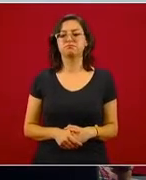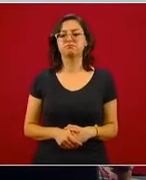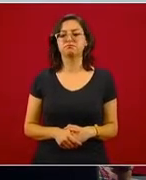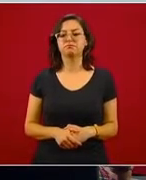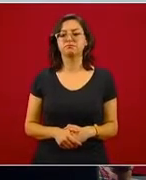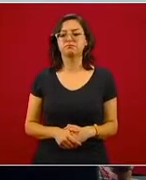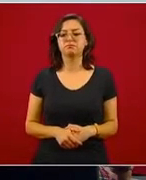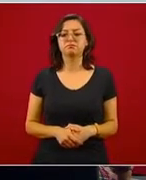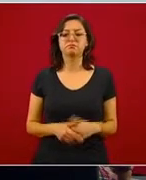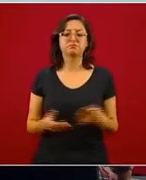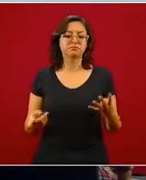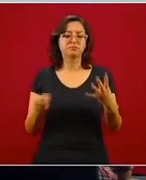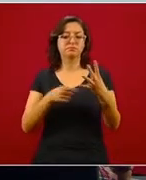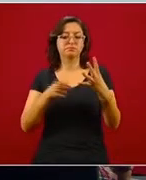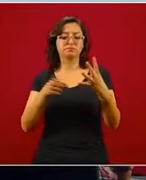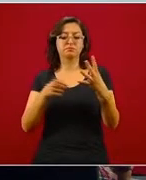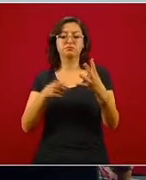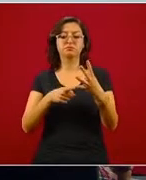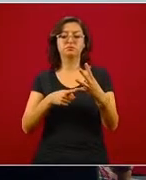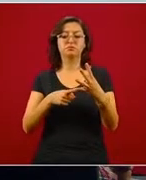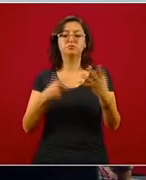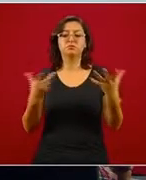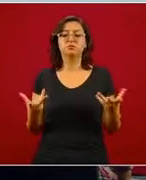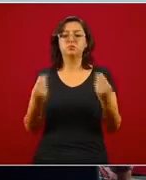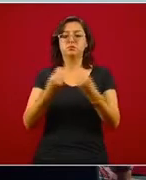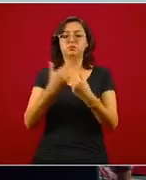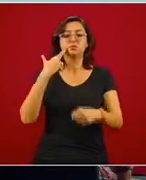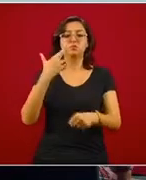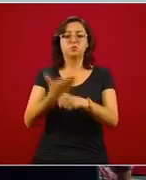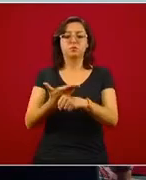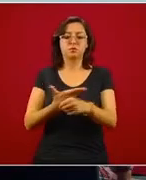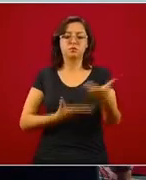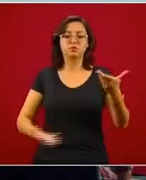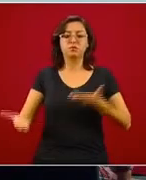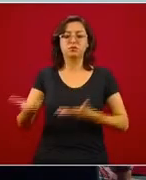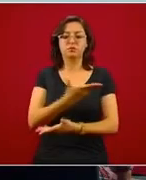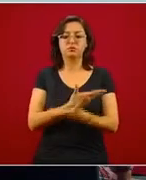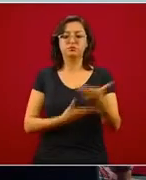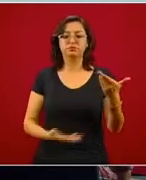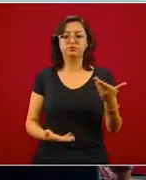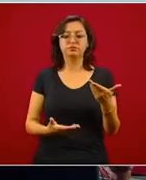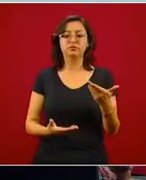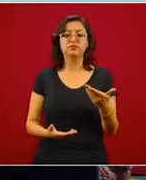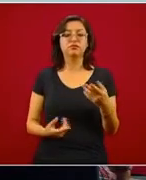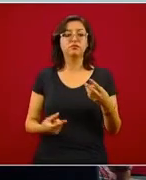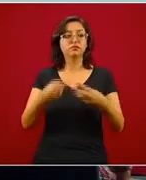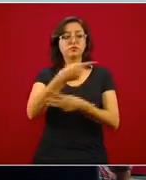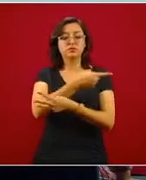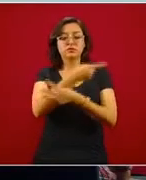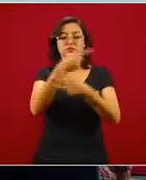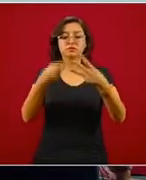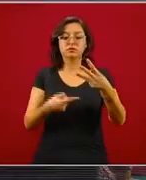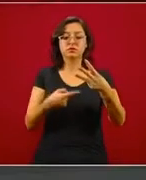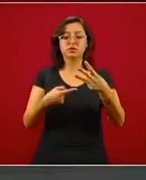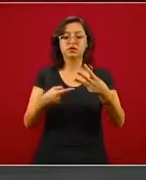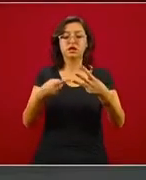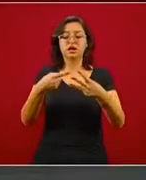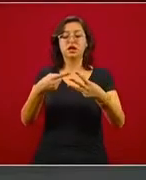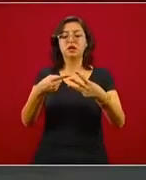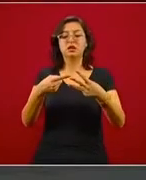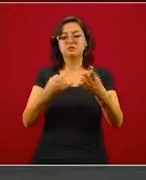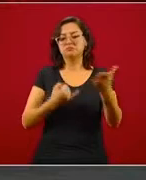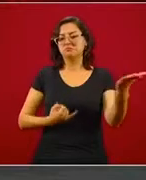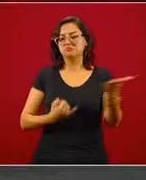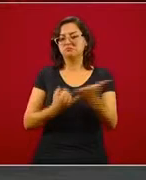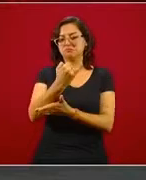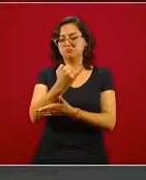So, and is this is in this regard. So, and of course, there's a responsibility, a joint responsibility with the